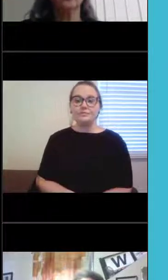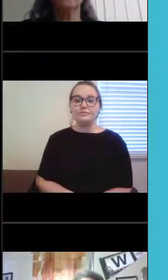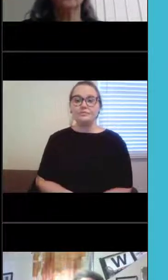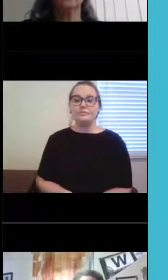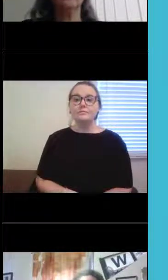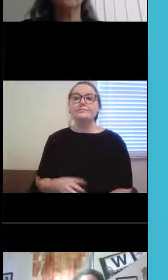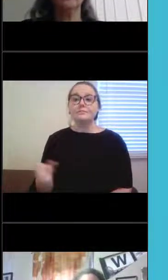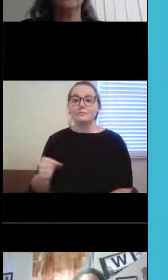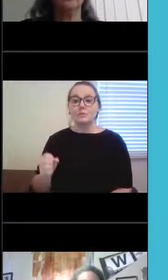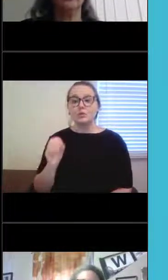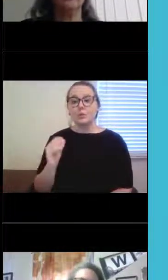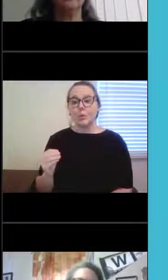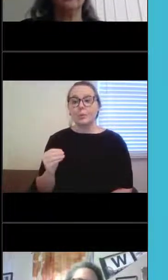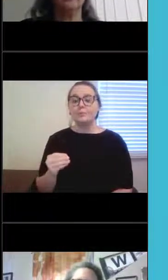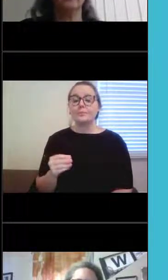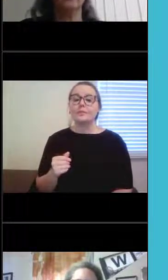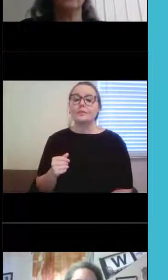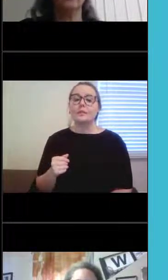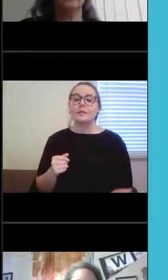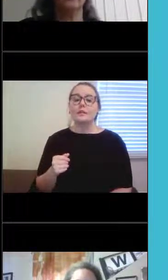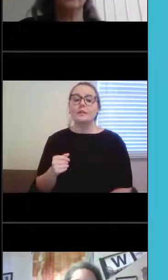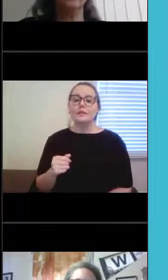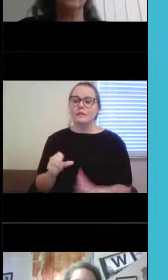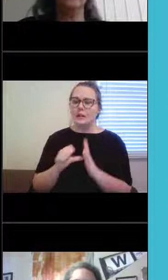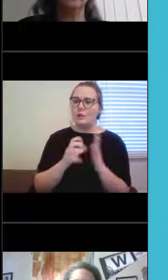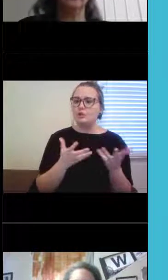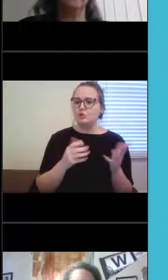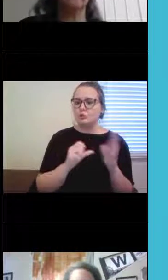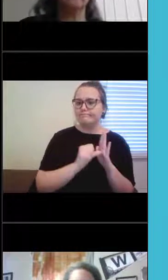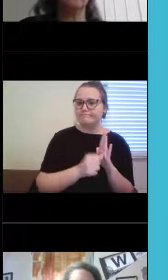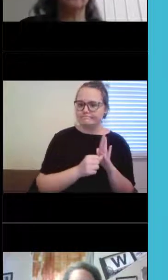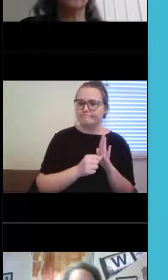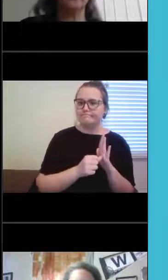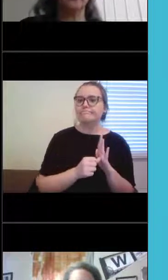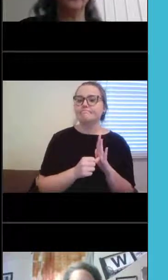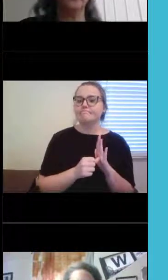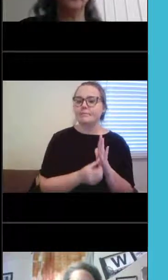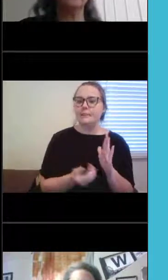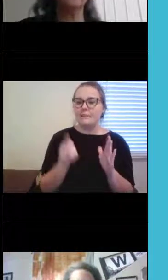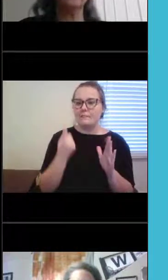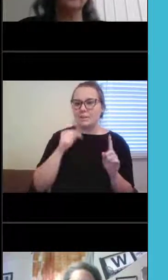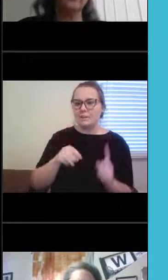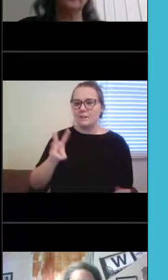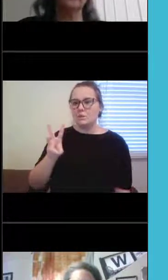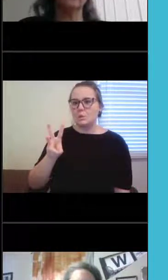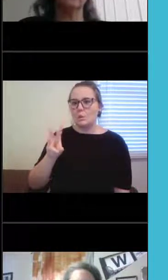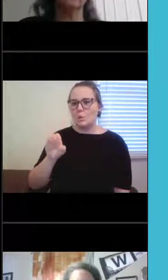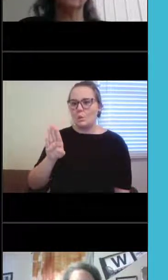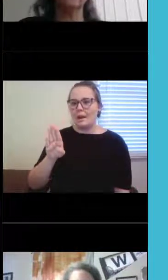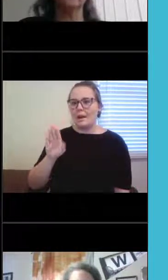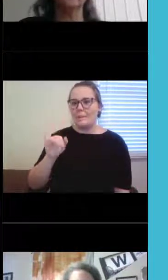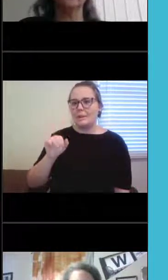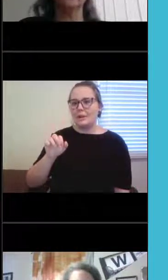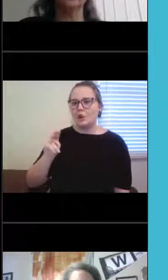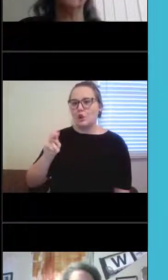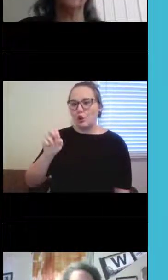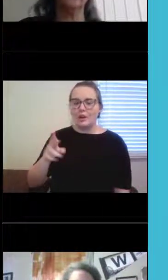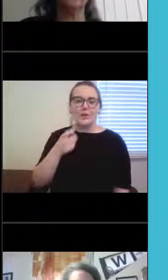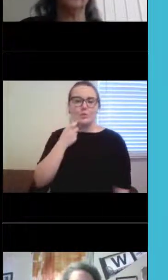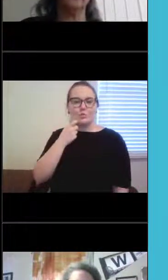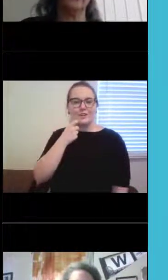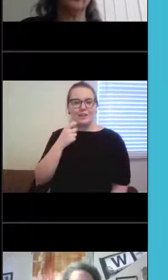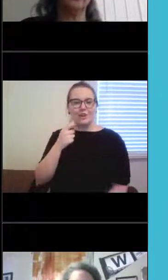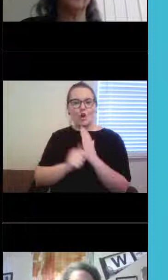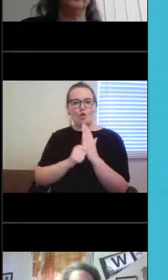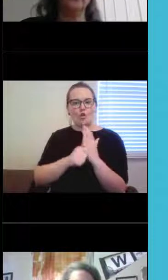Yeah, so just the impetus, as Susan said at the beginning about this for this webinar, was this recent article that I published,